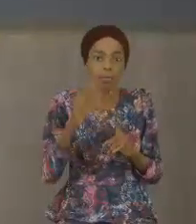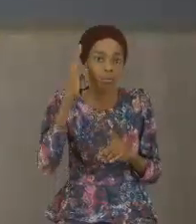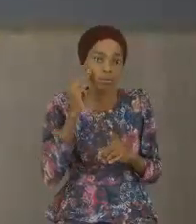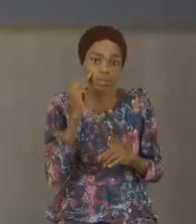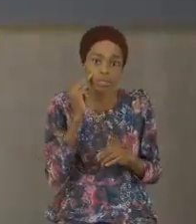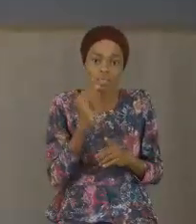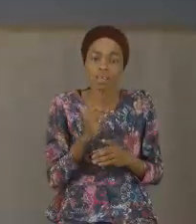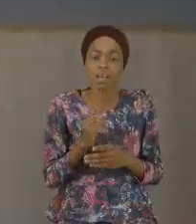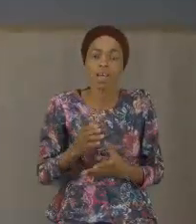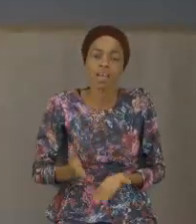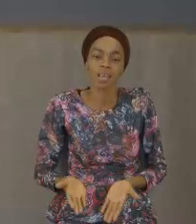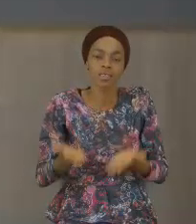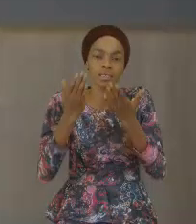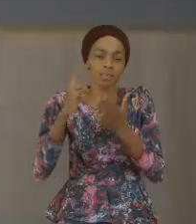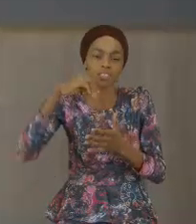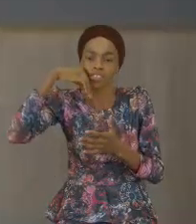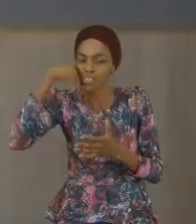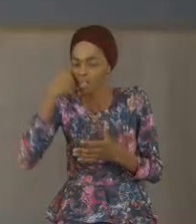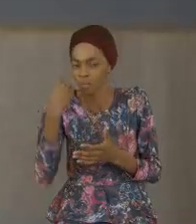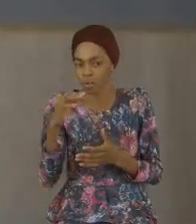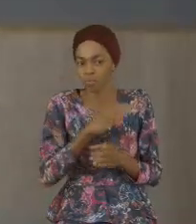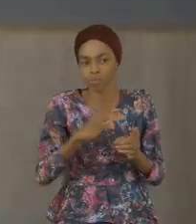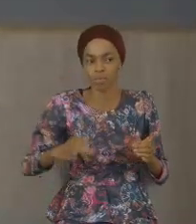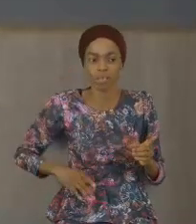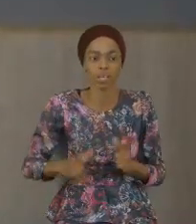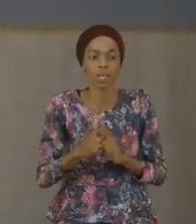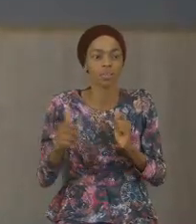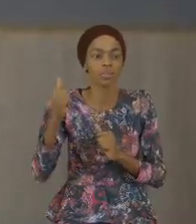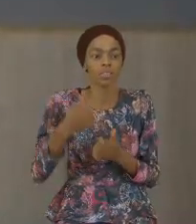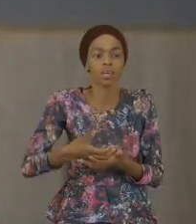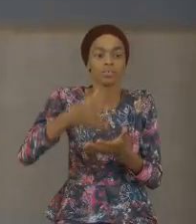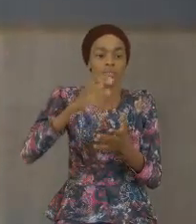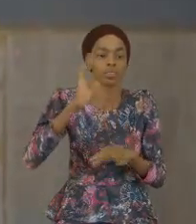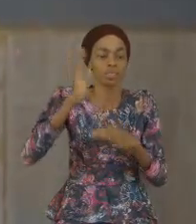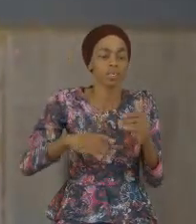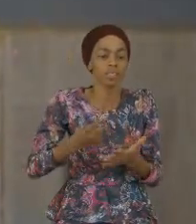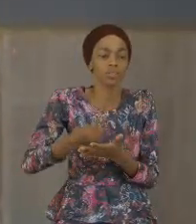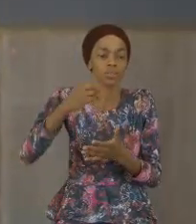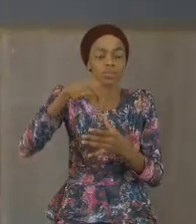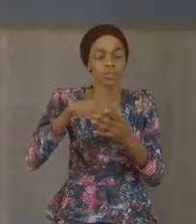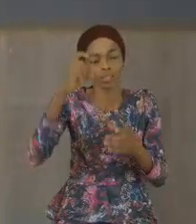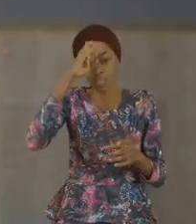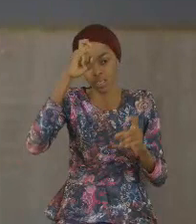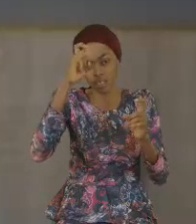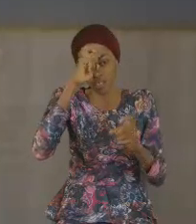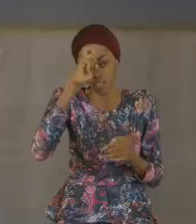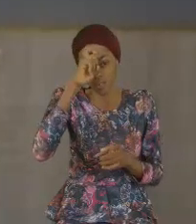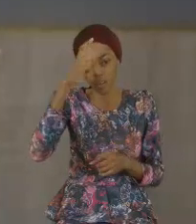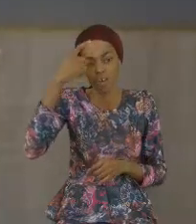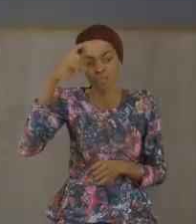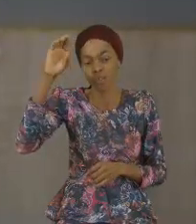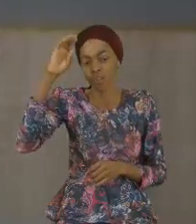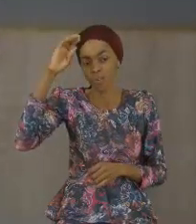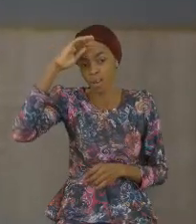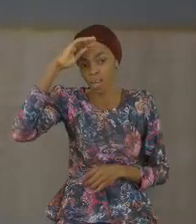of Christ greater riches than the treasures in Egypt, for he had